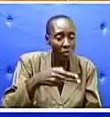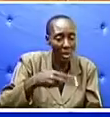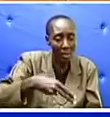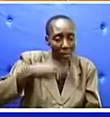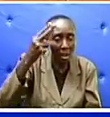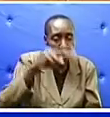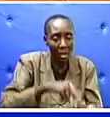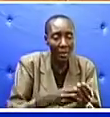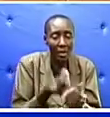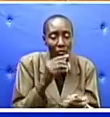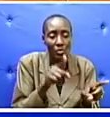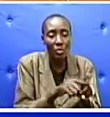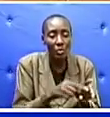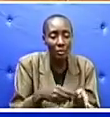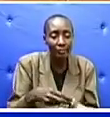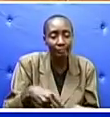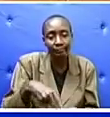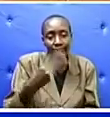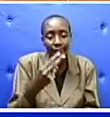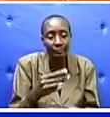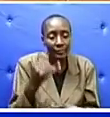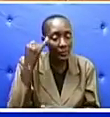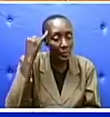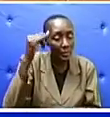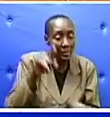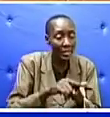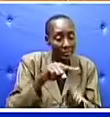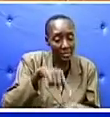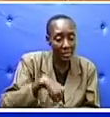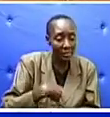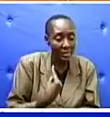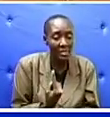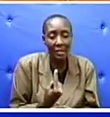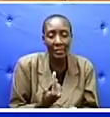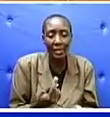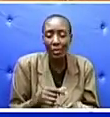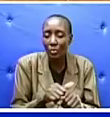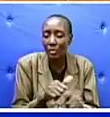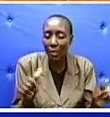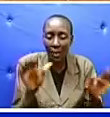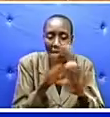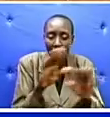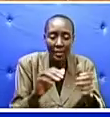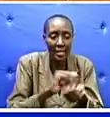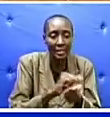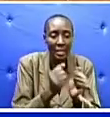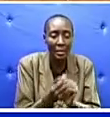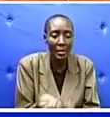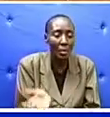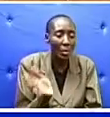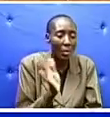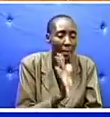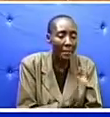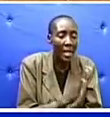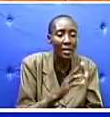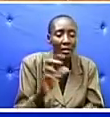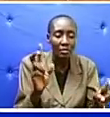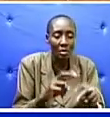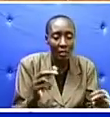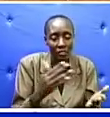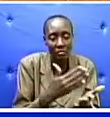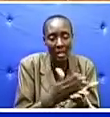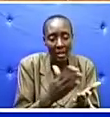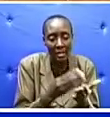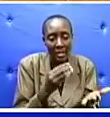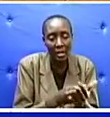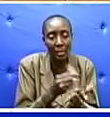can imagine, even me, who's doing well, things have changed totally for me. You need to go back to your pocket and pay rent. You need to buy